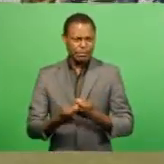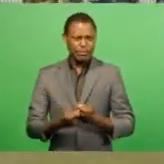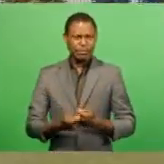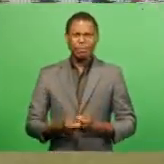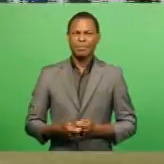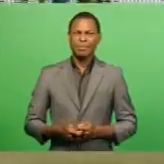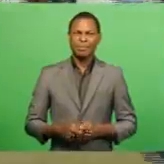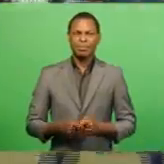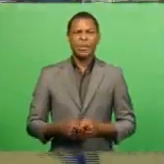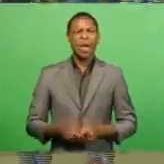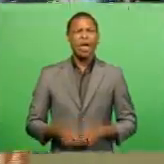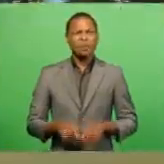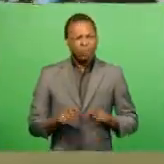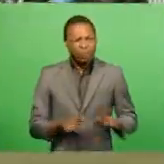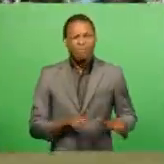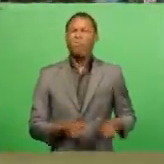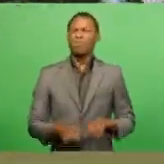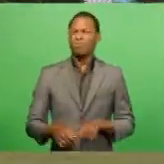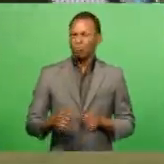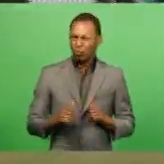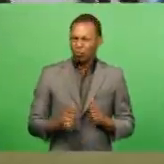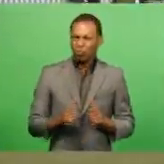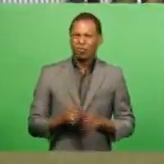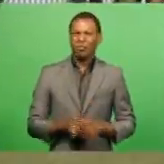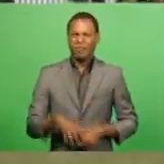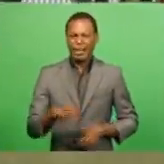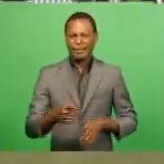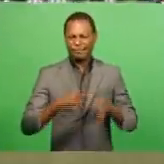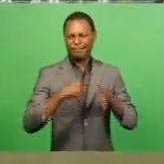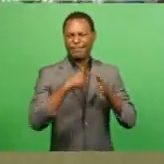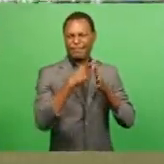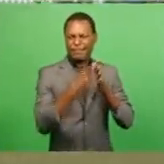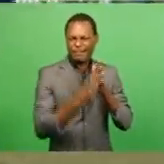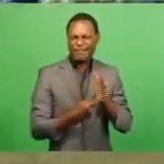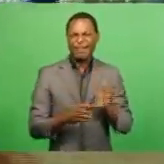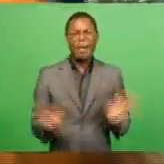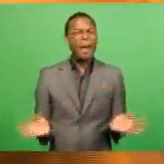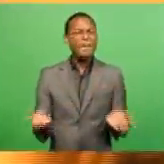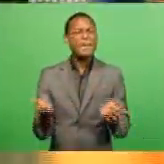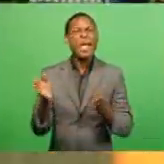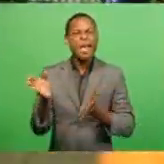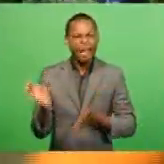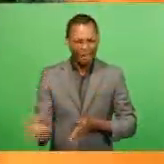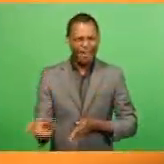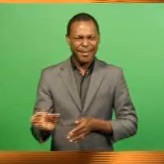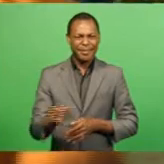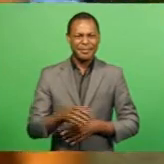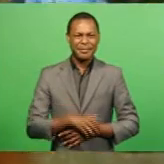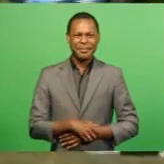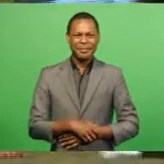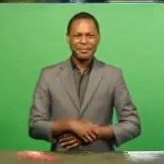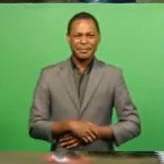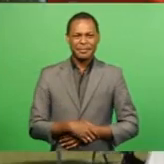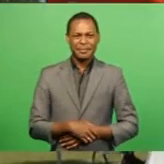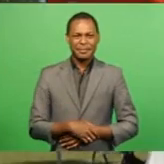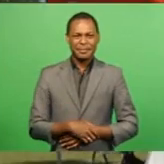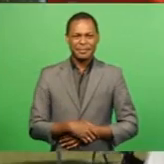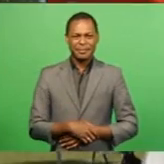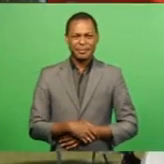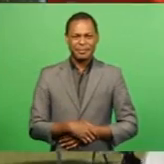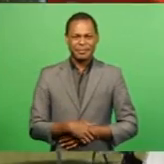the players like Anasan Garnivalu, Chita Wainingolo and Taniela Sendrungu stepping up to the plate. You can